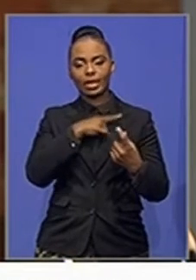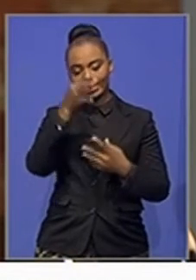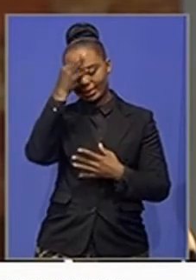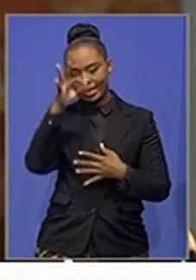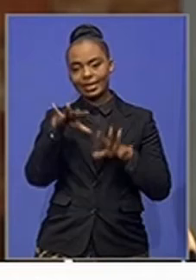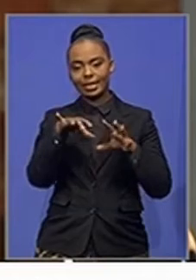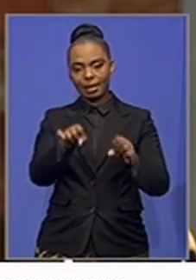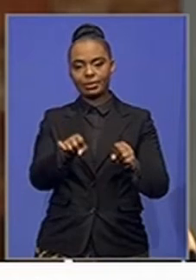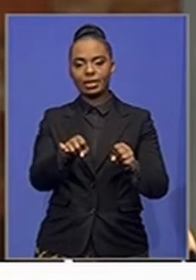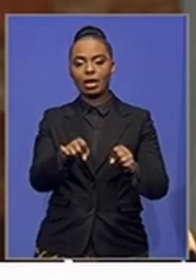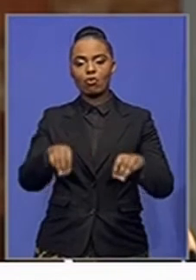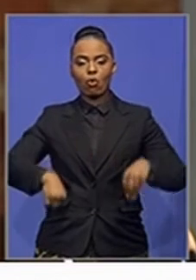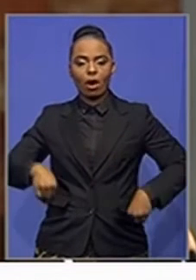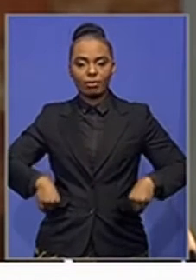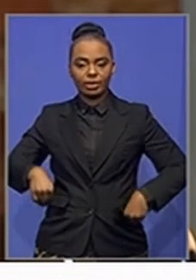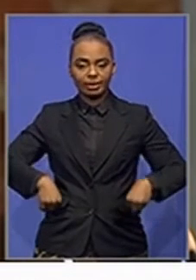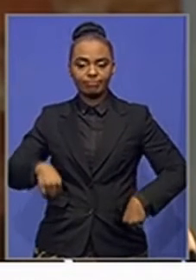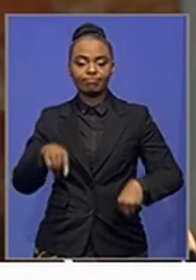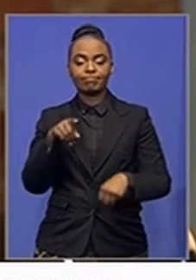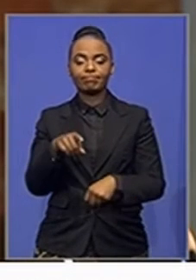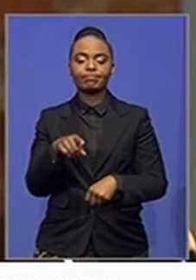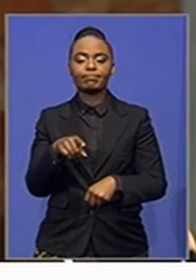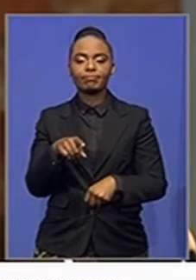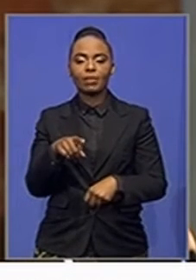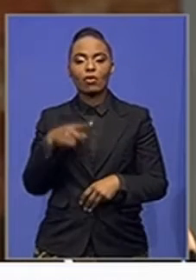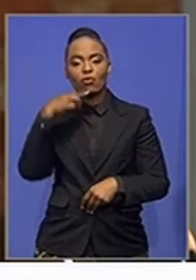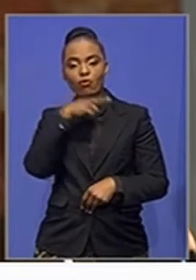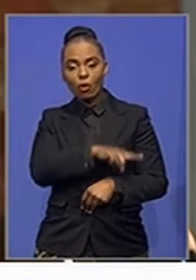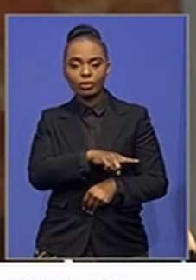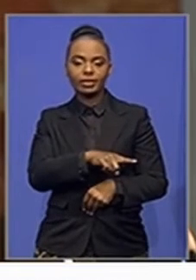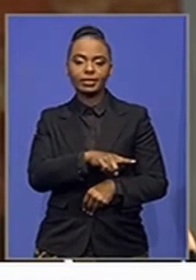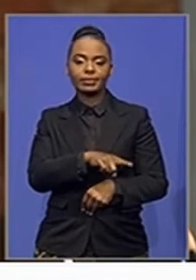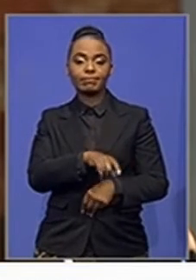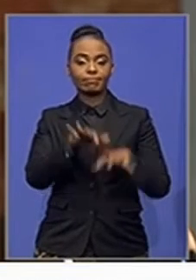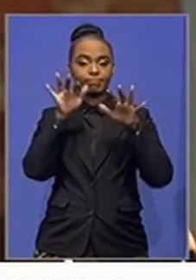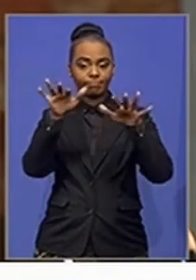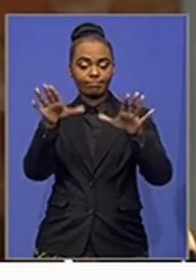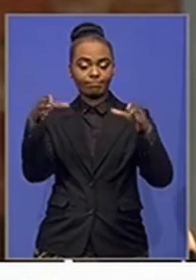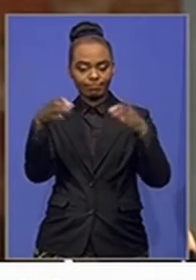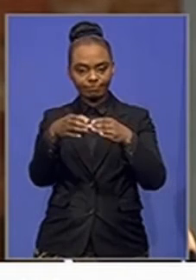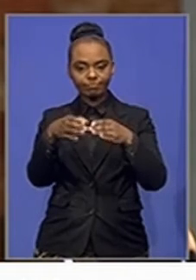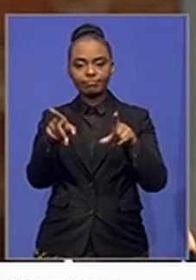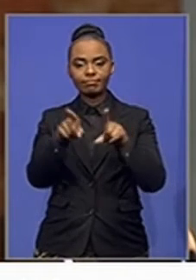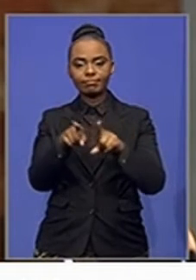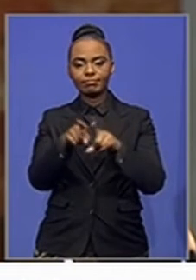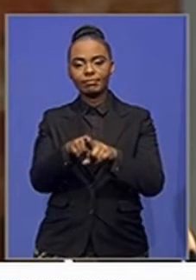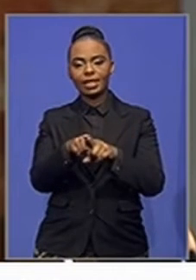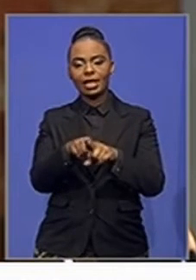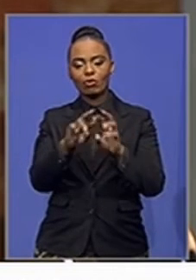capture, corruption, and fraud in the public sector, including organs of